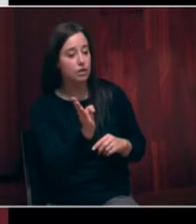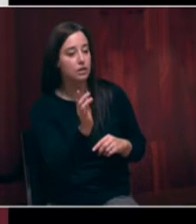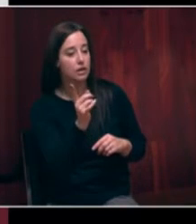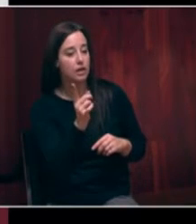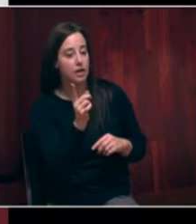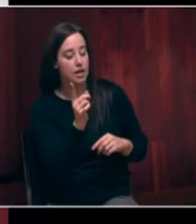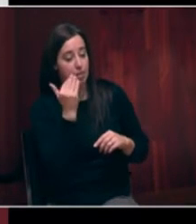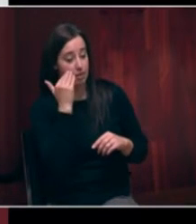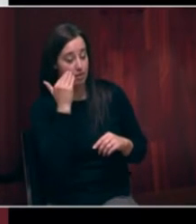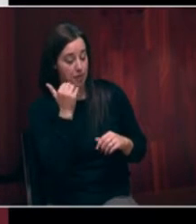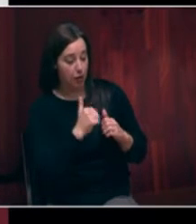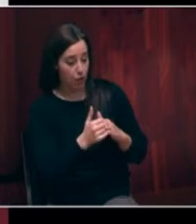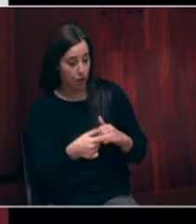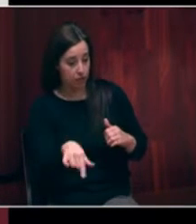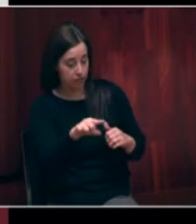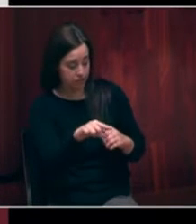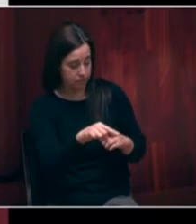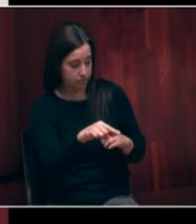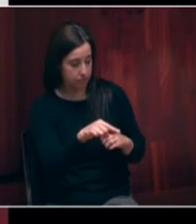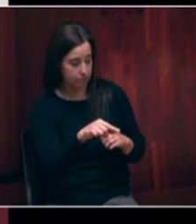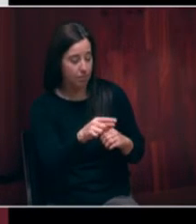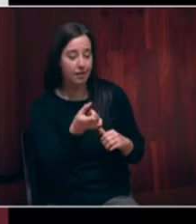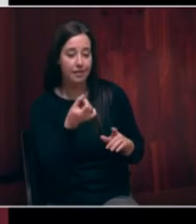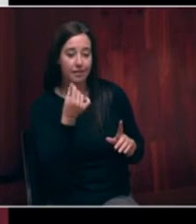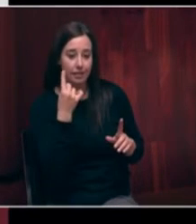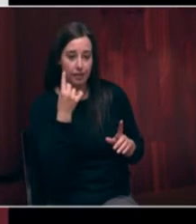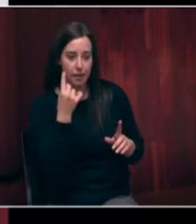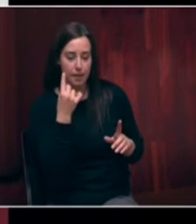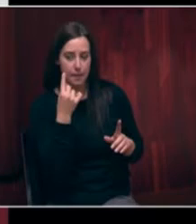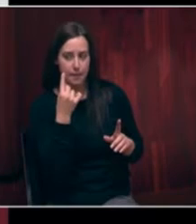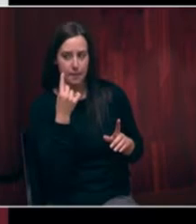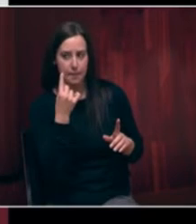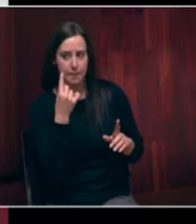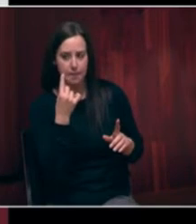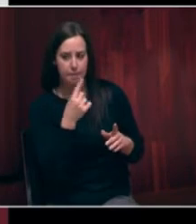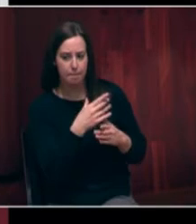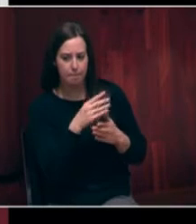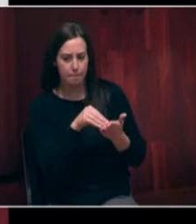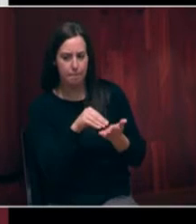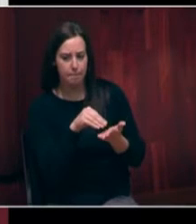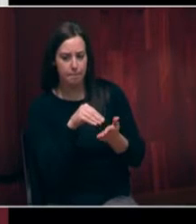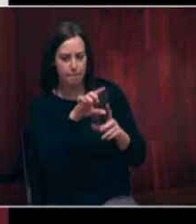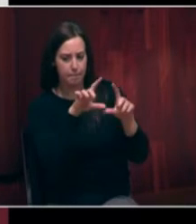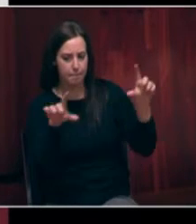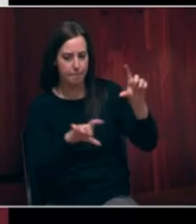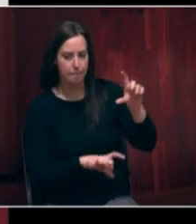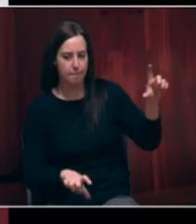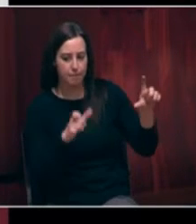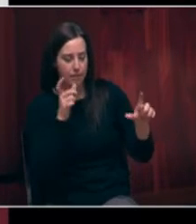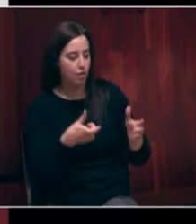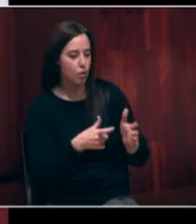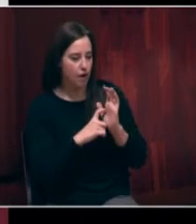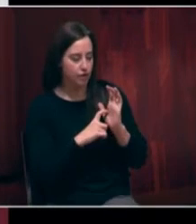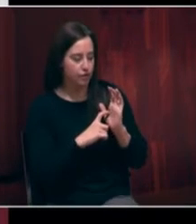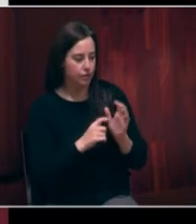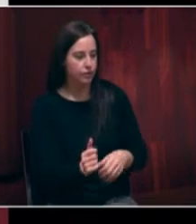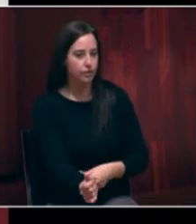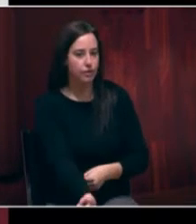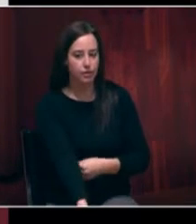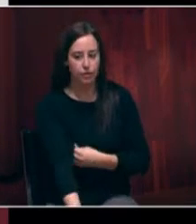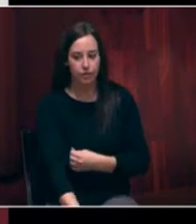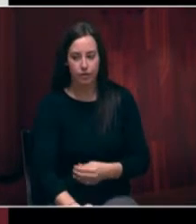you. But keep in mind that portion marking and footer markings are not required. Now, we recognize,